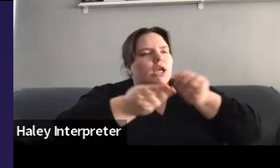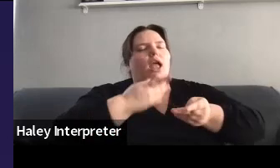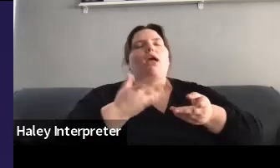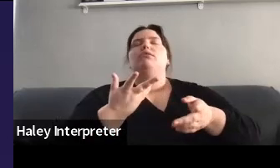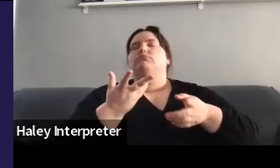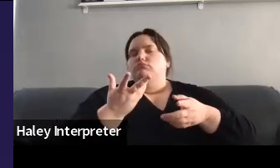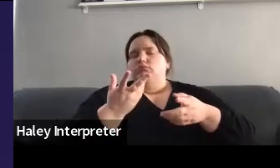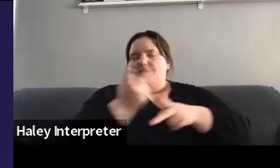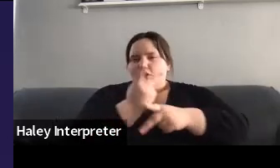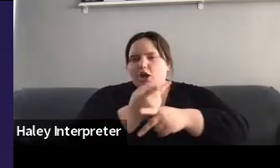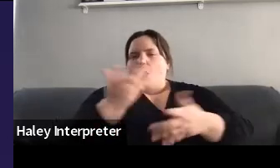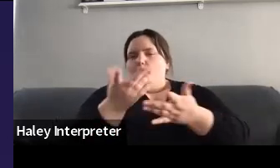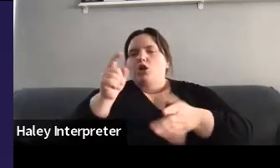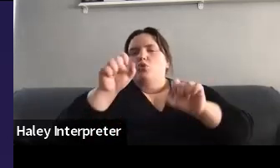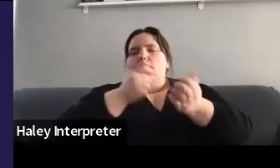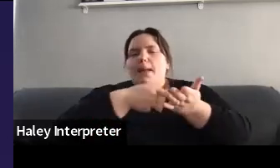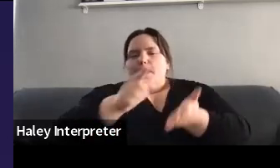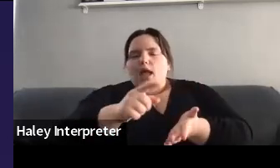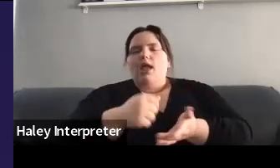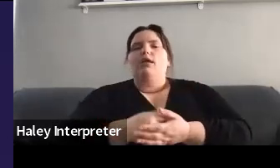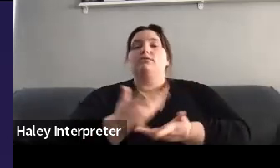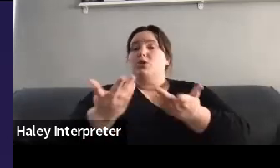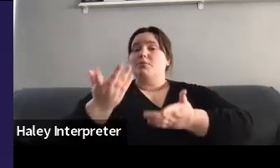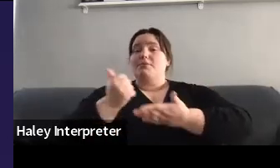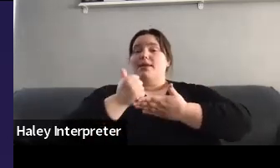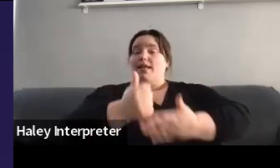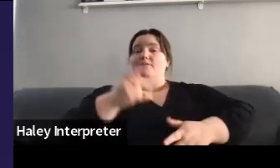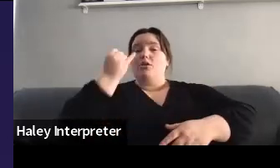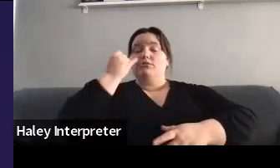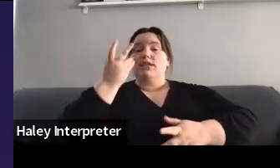take out a short-term loan to pay for something that you need for your pet.